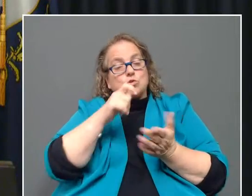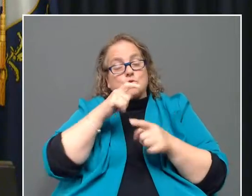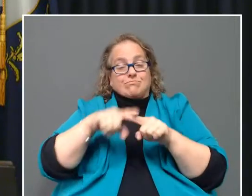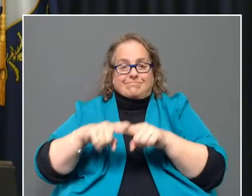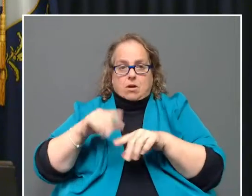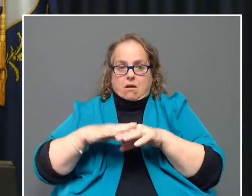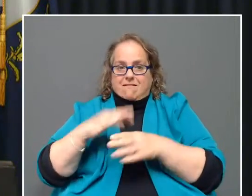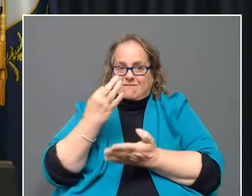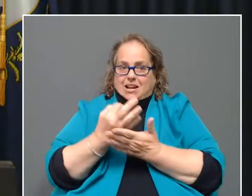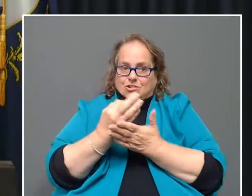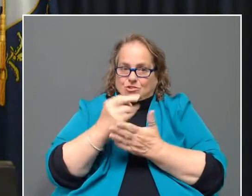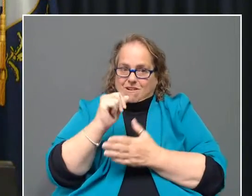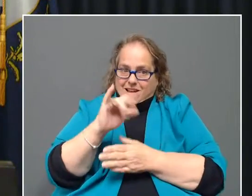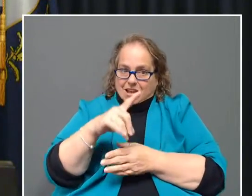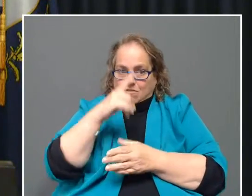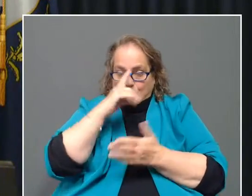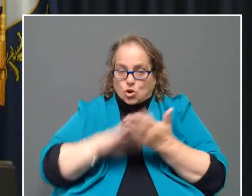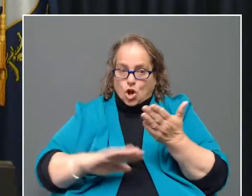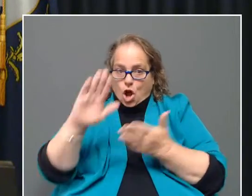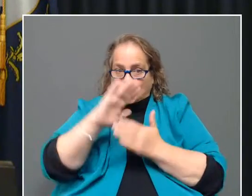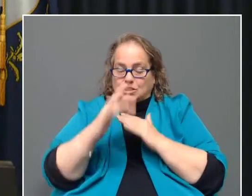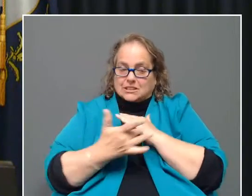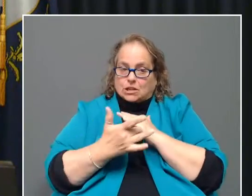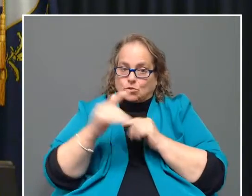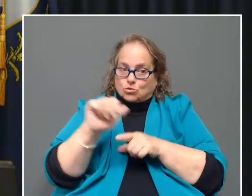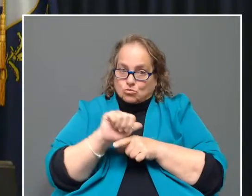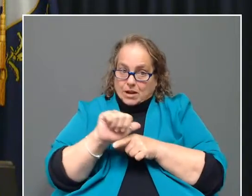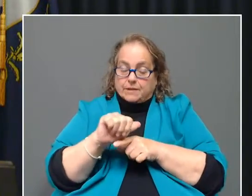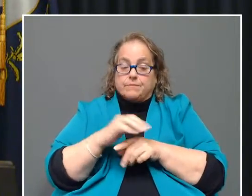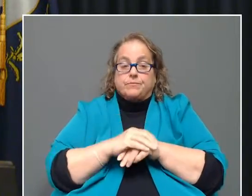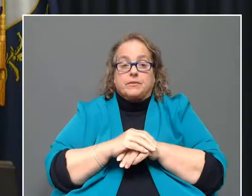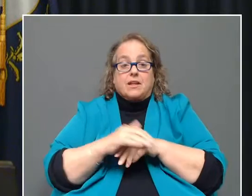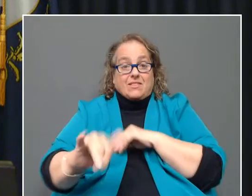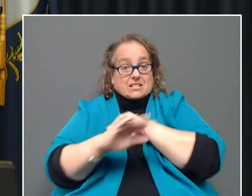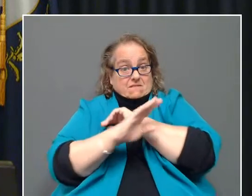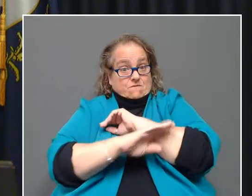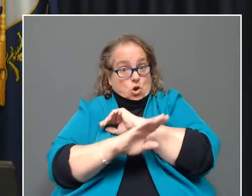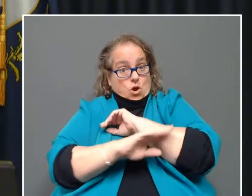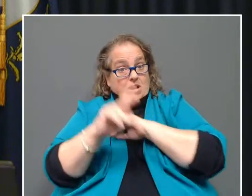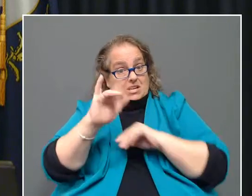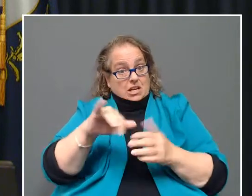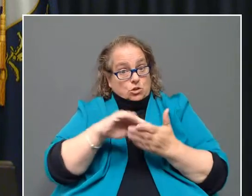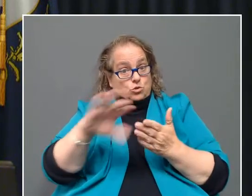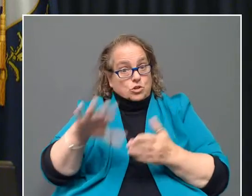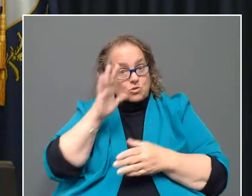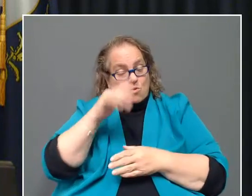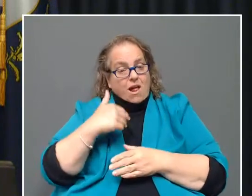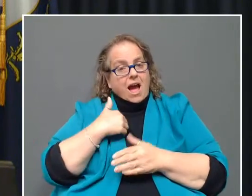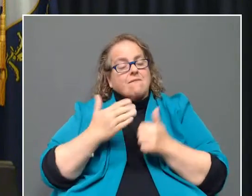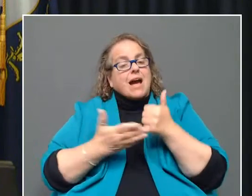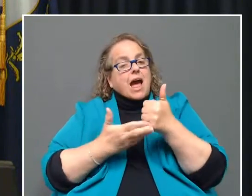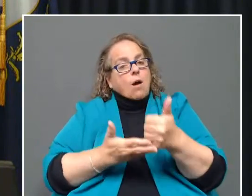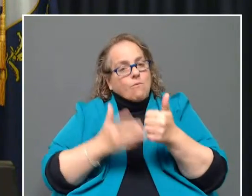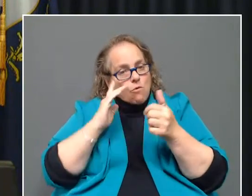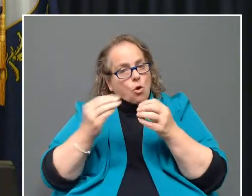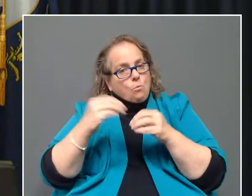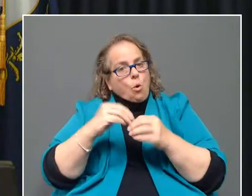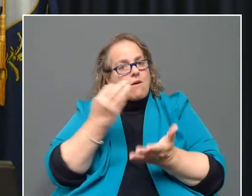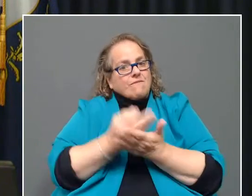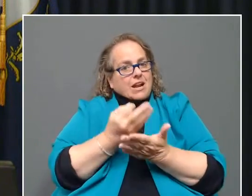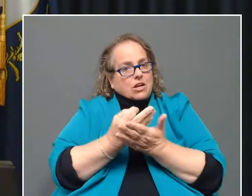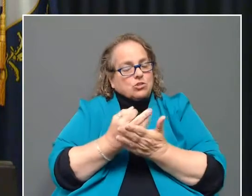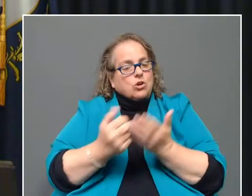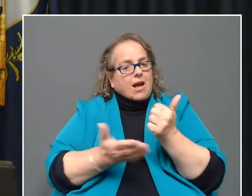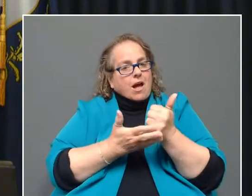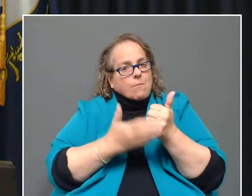training. Beginning this fall, Kentucky students will have access to more financial assistance from the Kentucky Higher